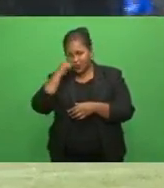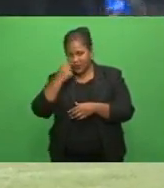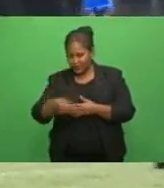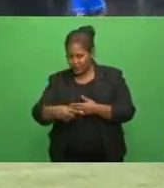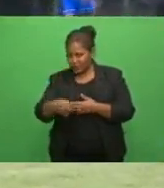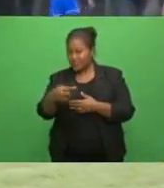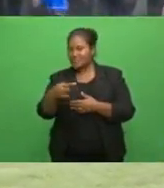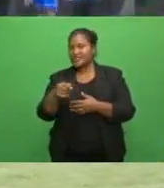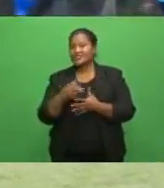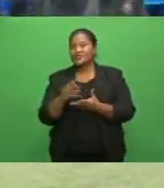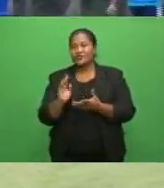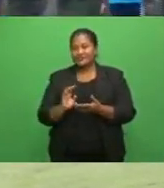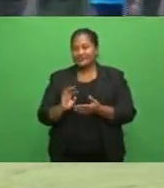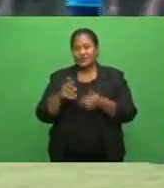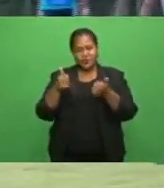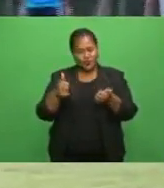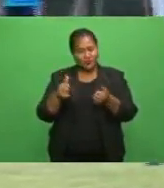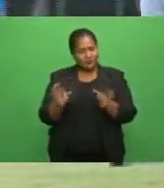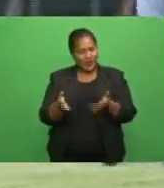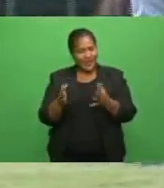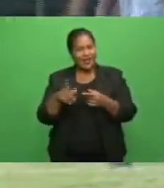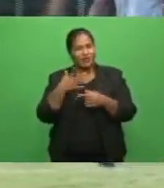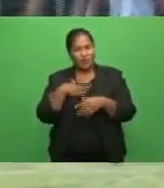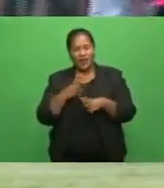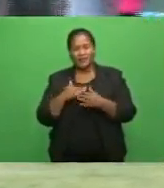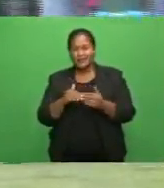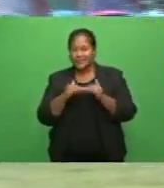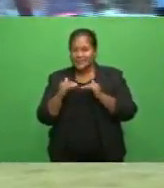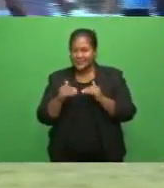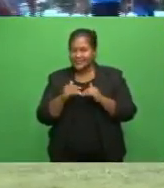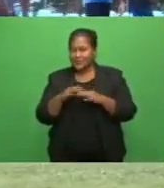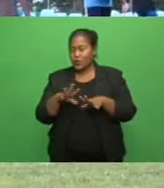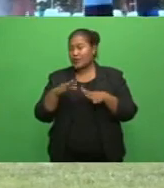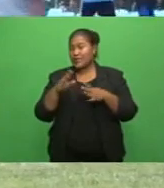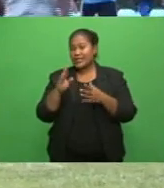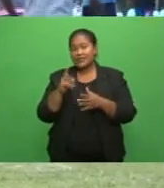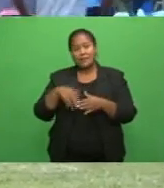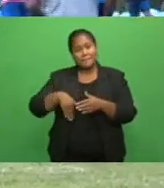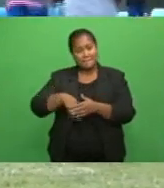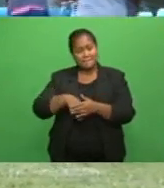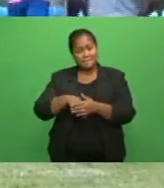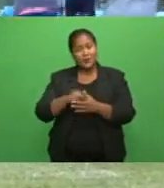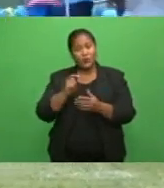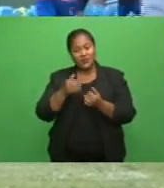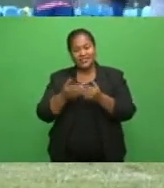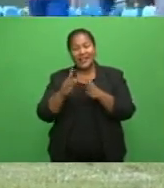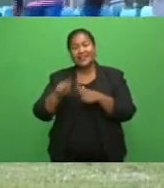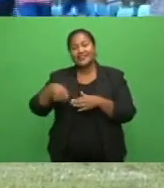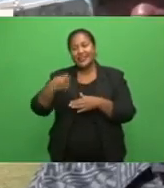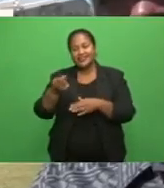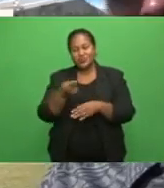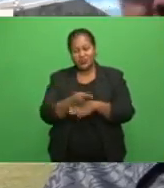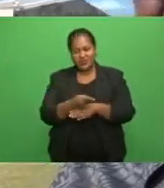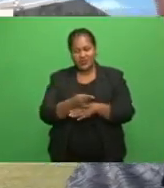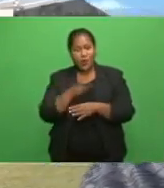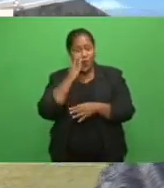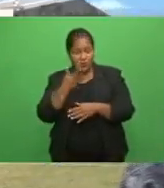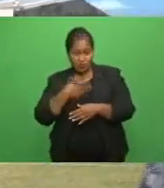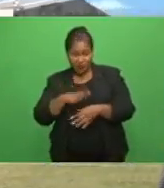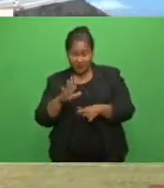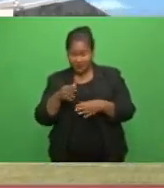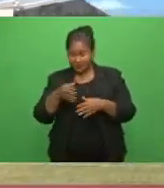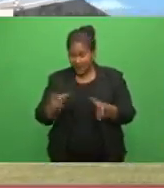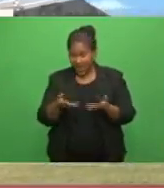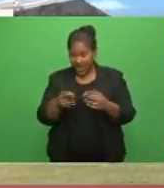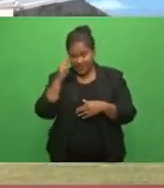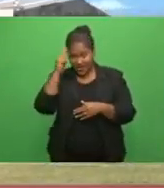run, and a win will set a good platform for the Punja's Battle of the Giants tournament, which starts next week. When you want to play national league games,